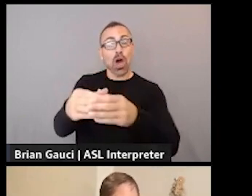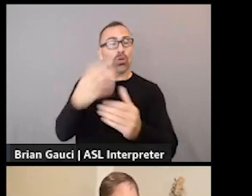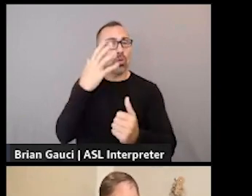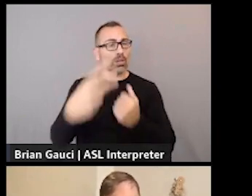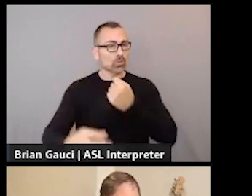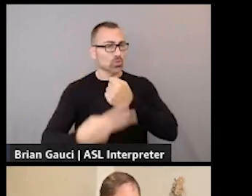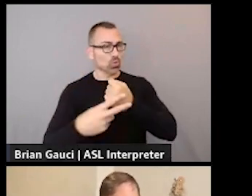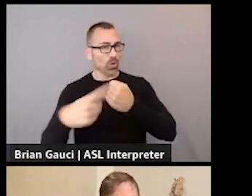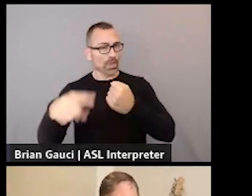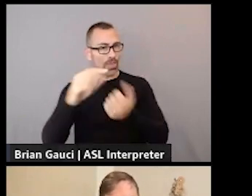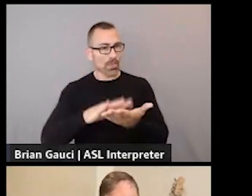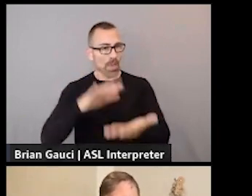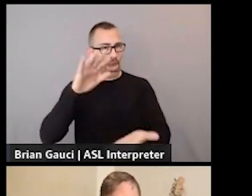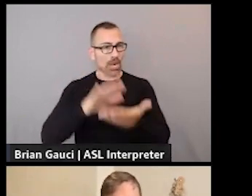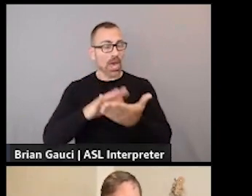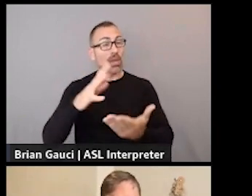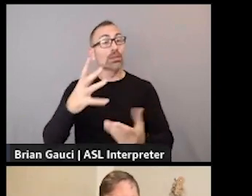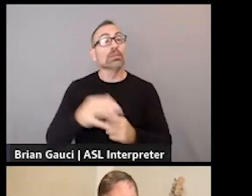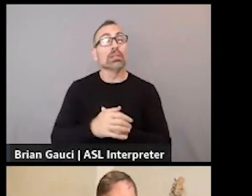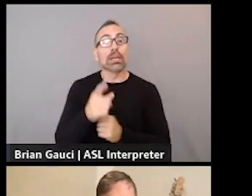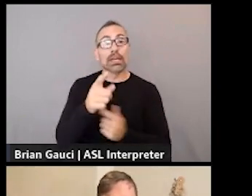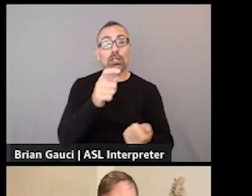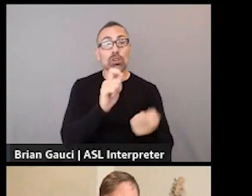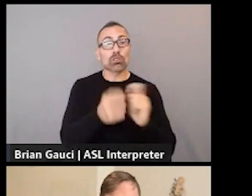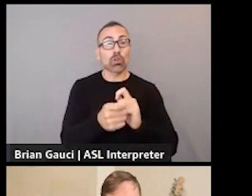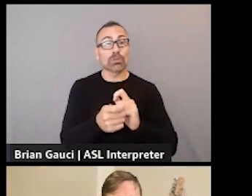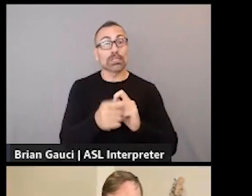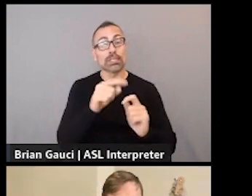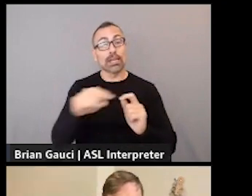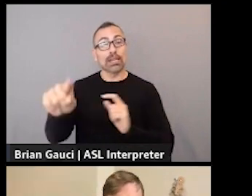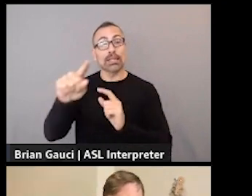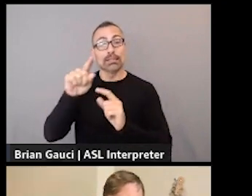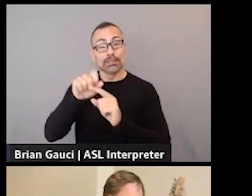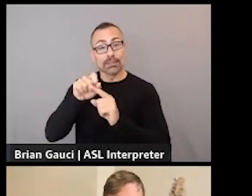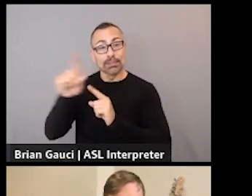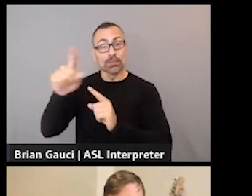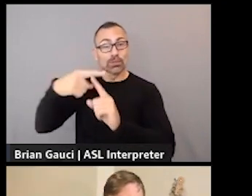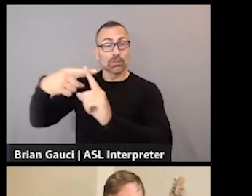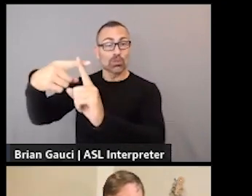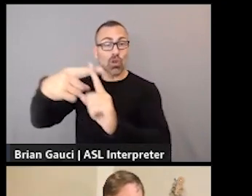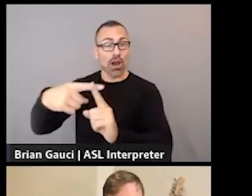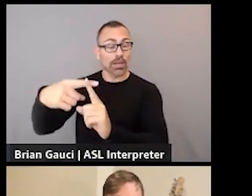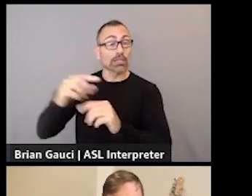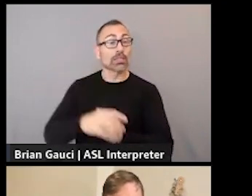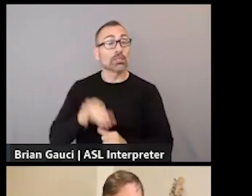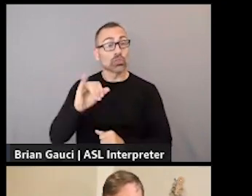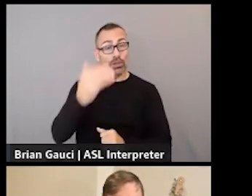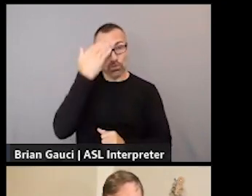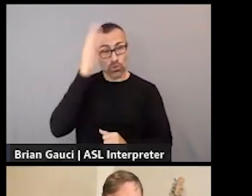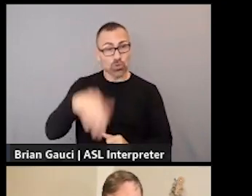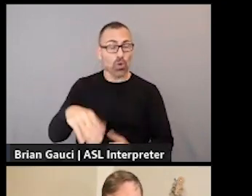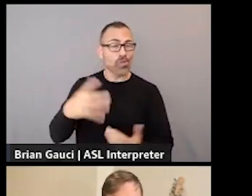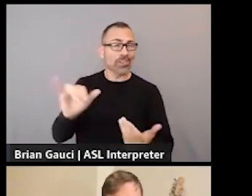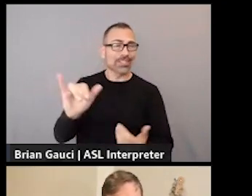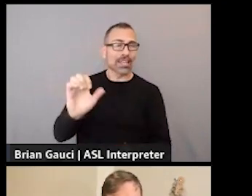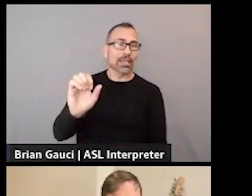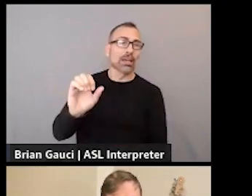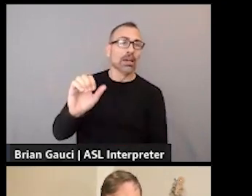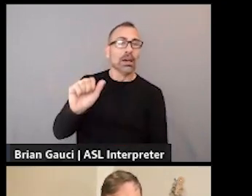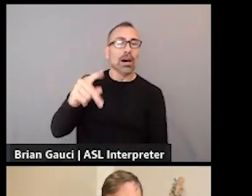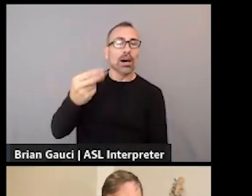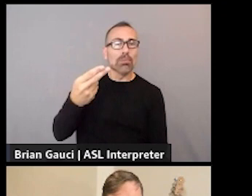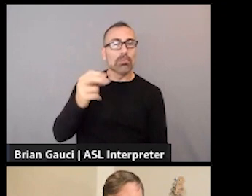data sources and transforms the target. So if you all are familiar with open source, it's like Apache, Hive, Metastores, etc. So